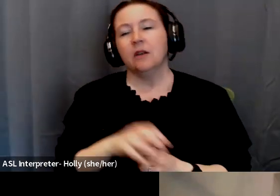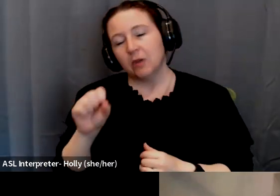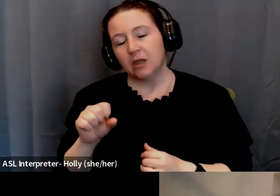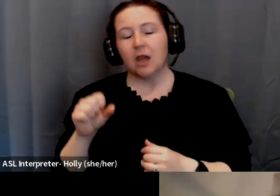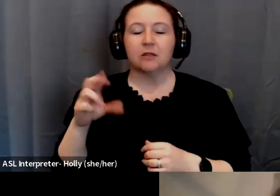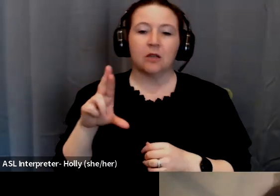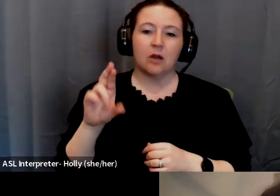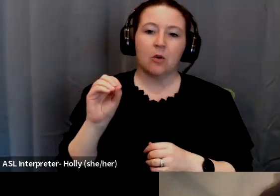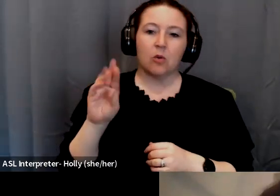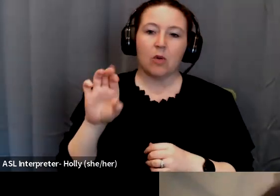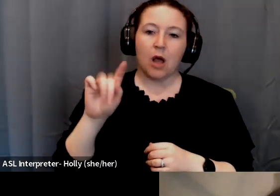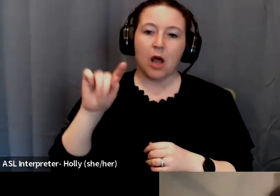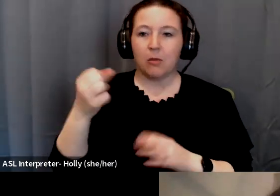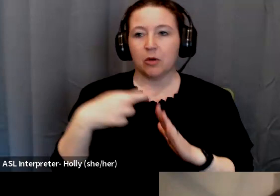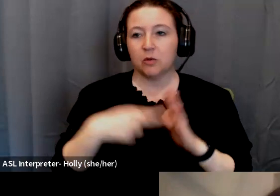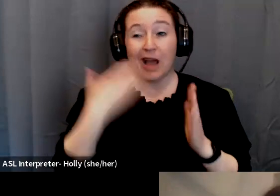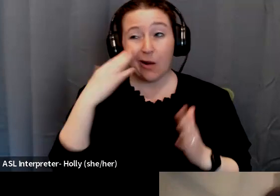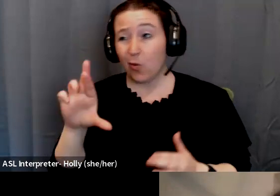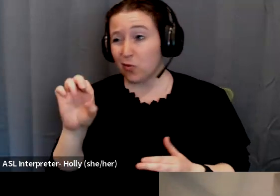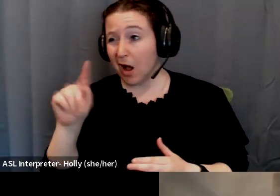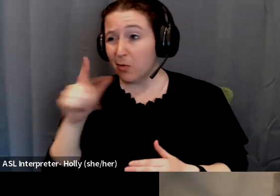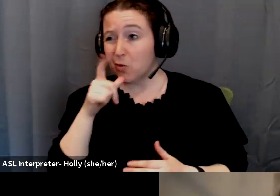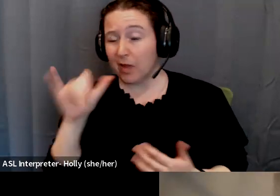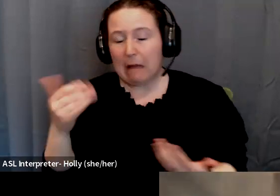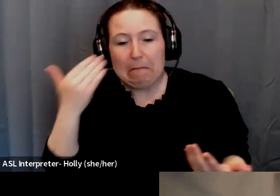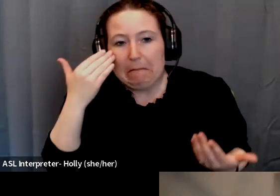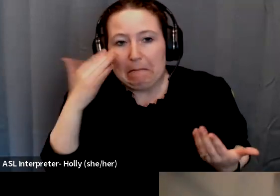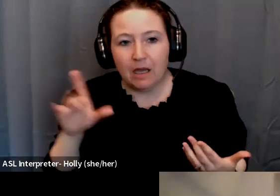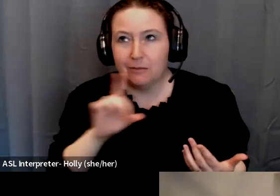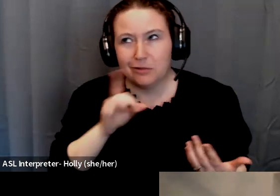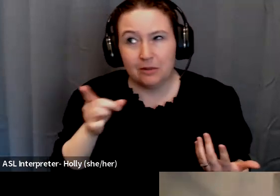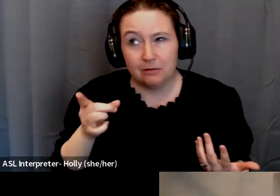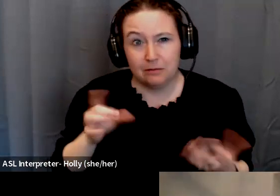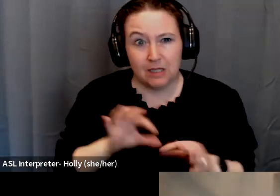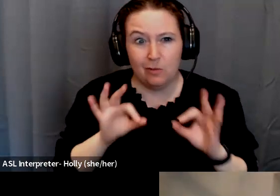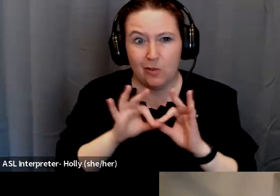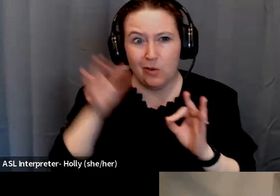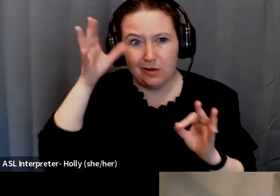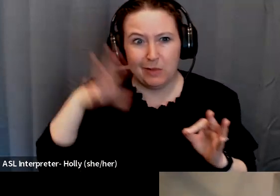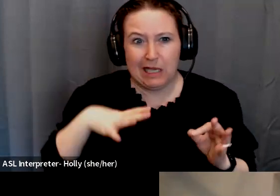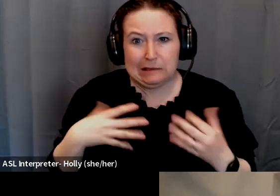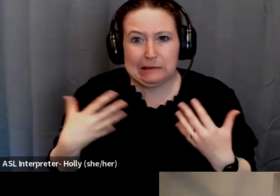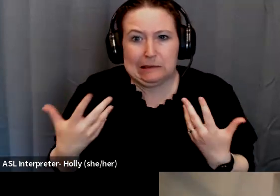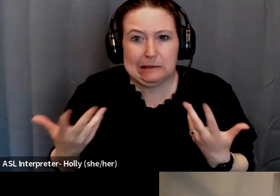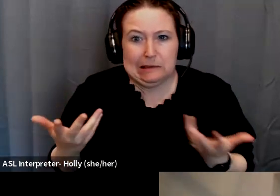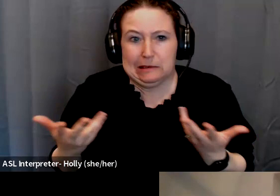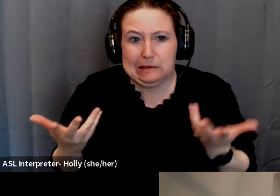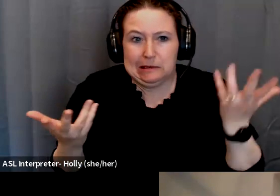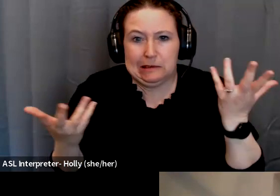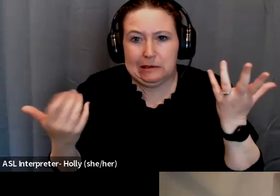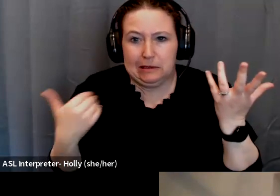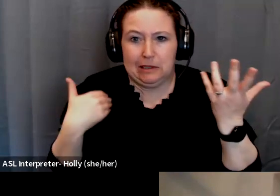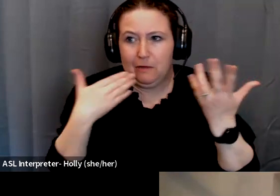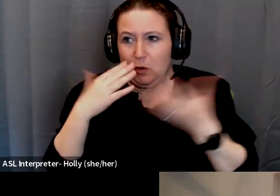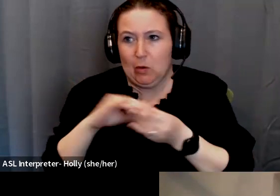I'm sorry, I never knew who Robert was, but I'm sure he was, very important and guy who's got great